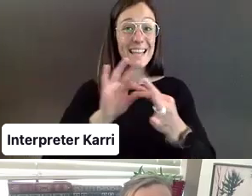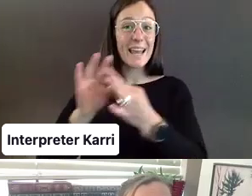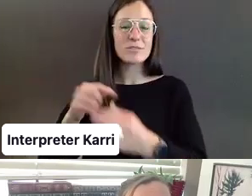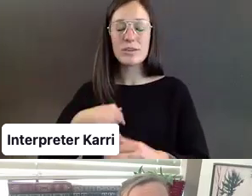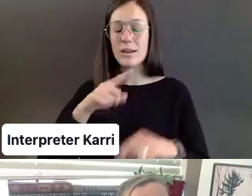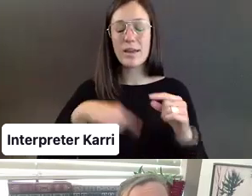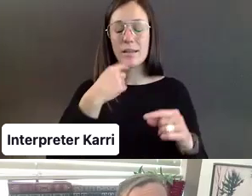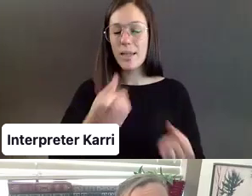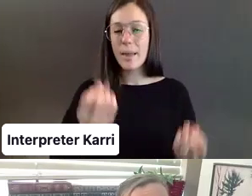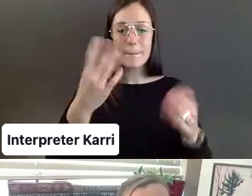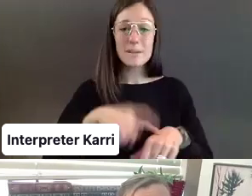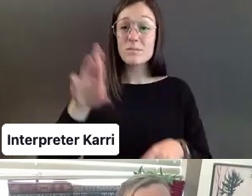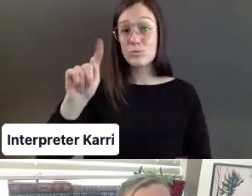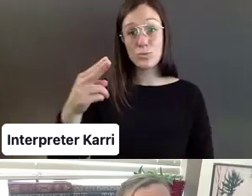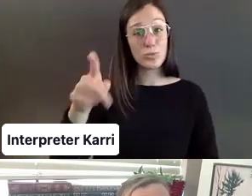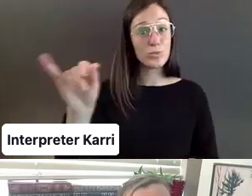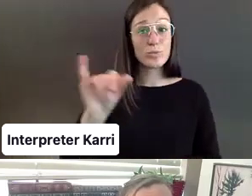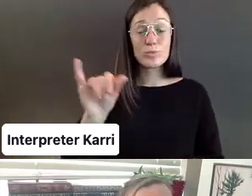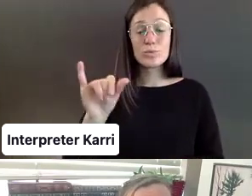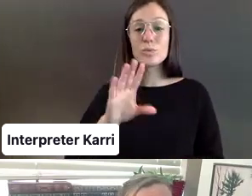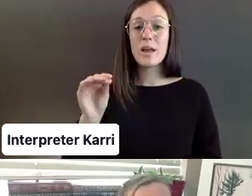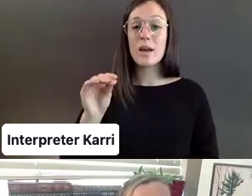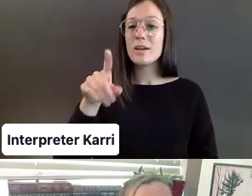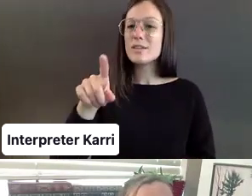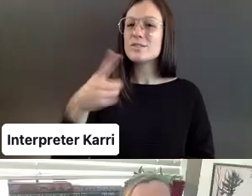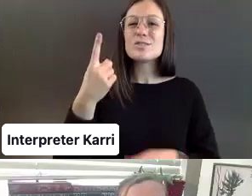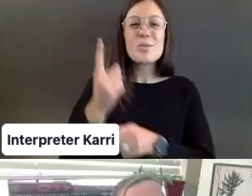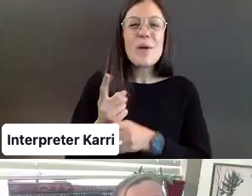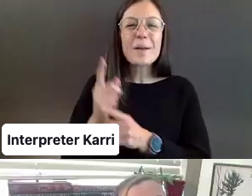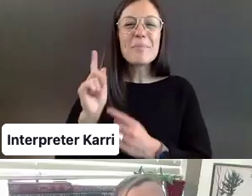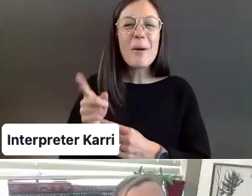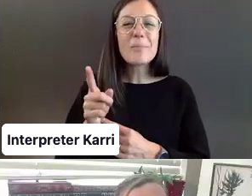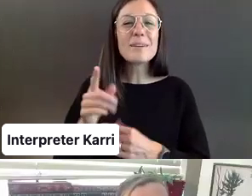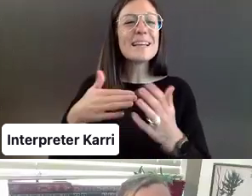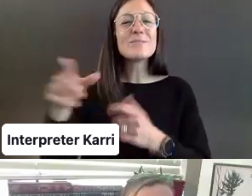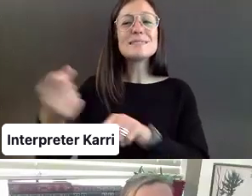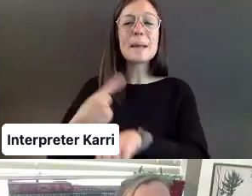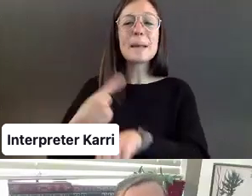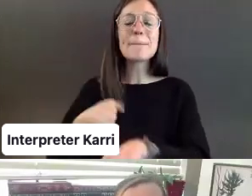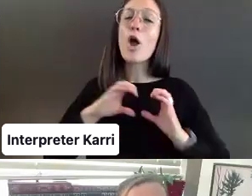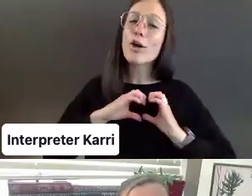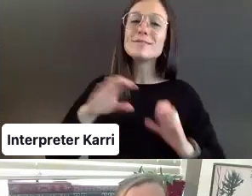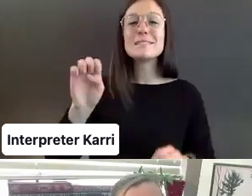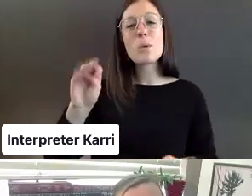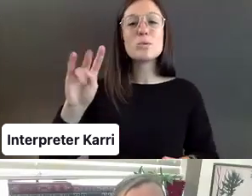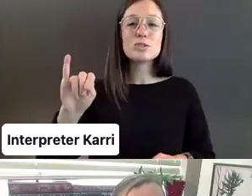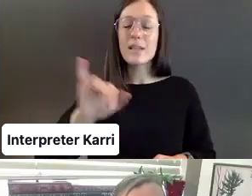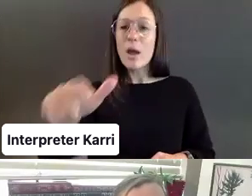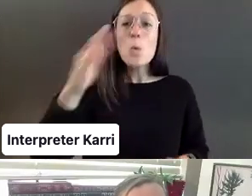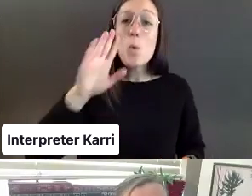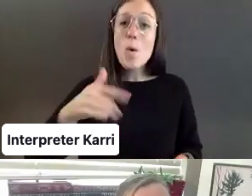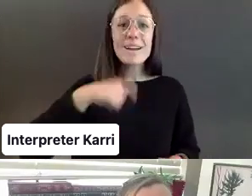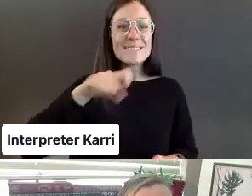times. Ruth, too, you just like at the right moment sent me even just like a heart emoji, because you knew like I needed something at